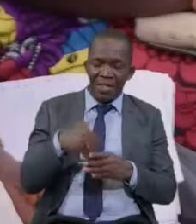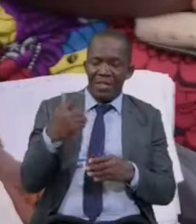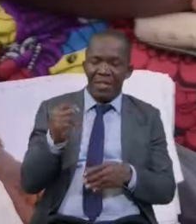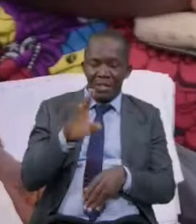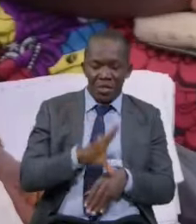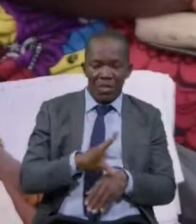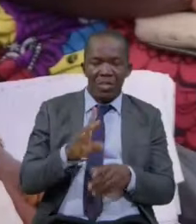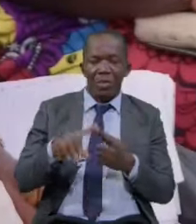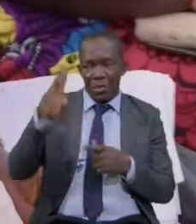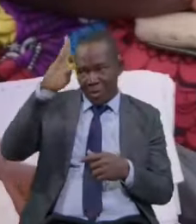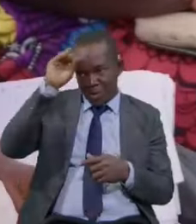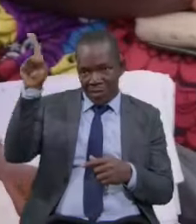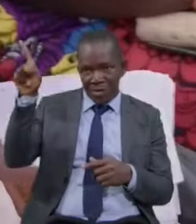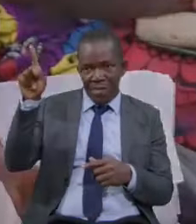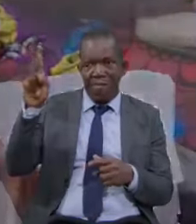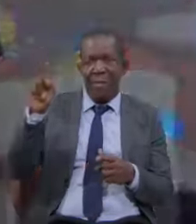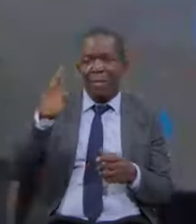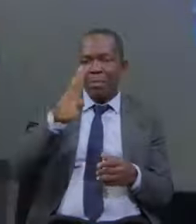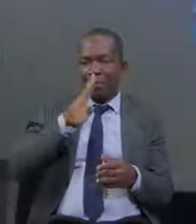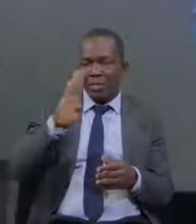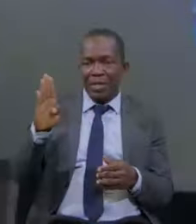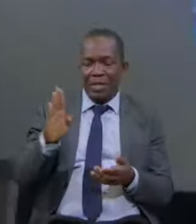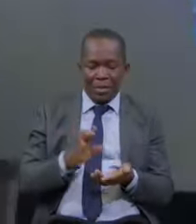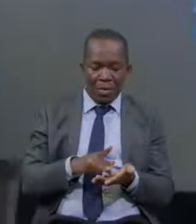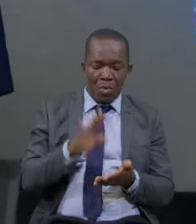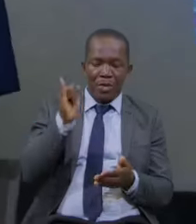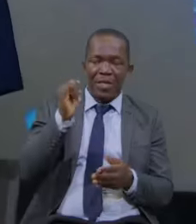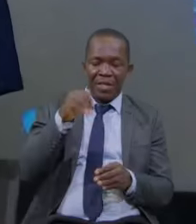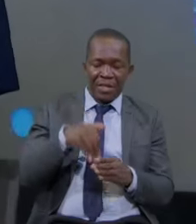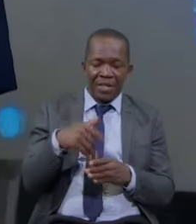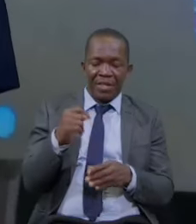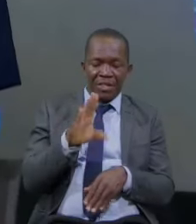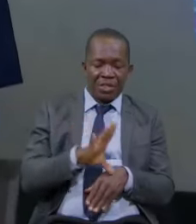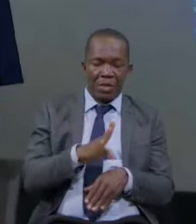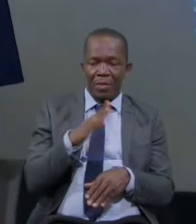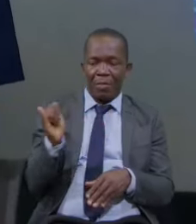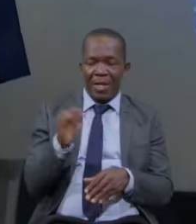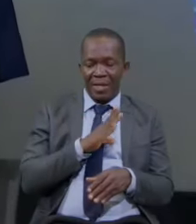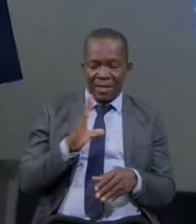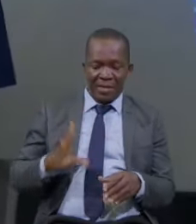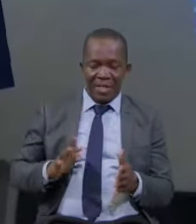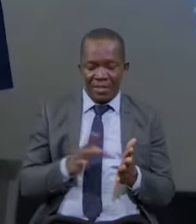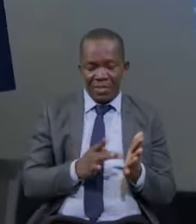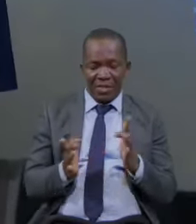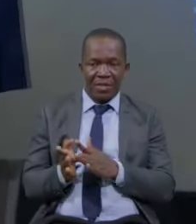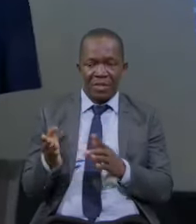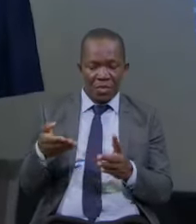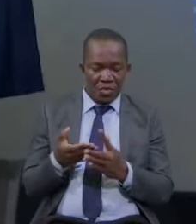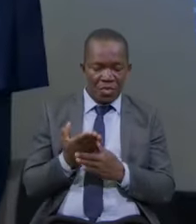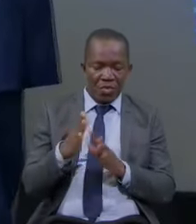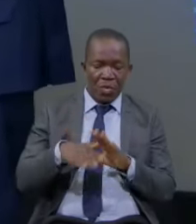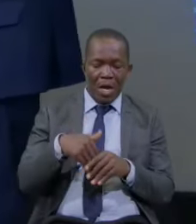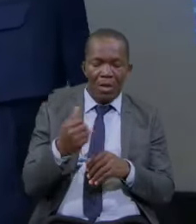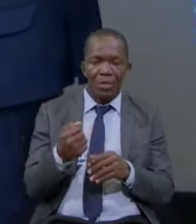the church by Christ Jesus throughout all ages, world